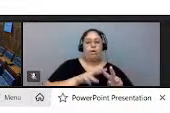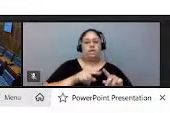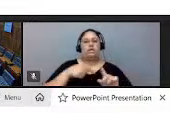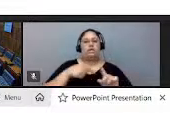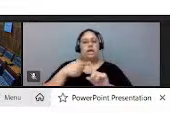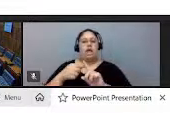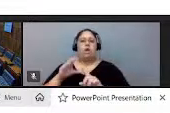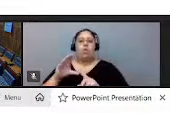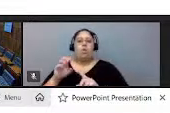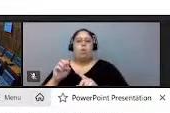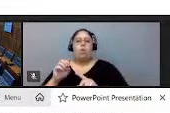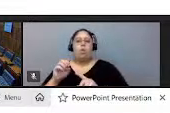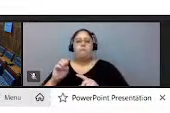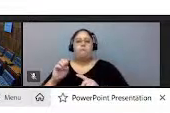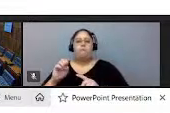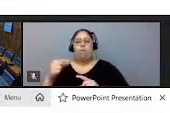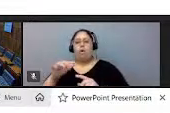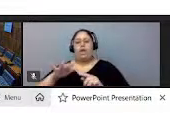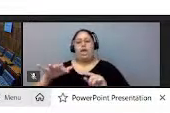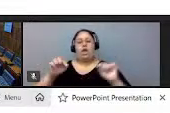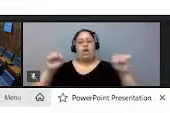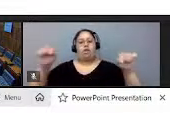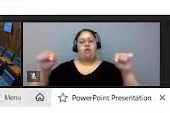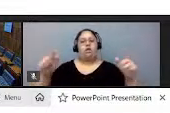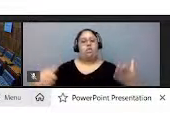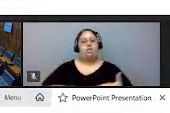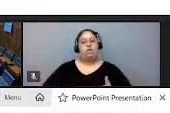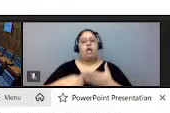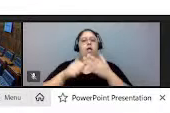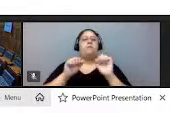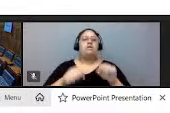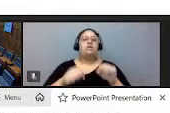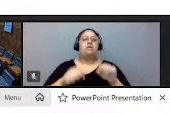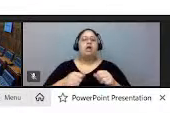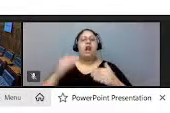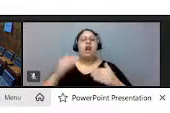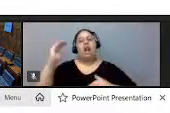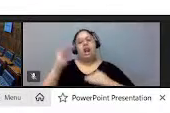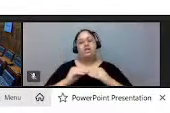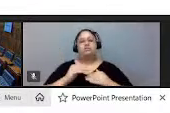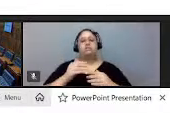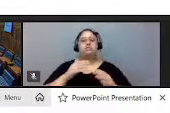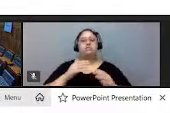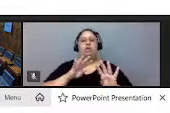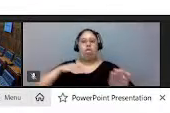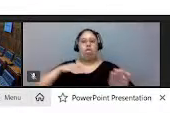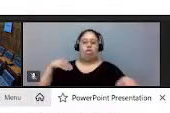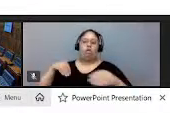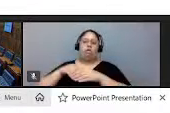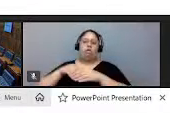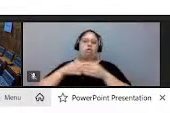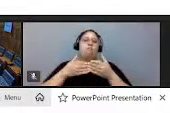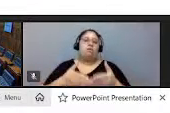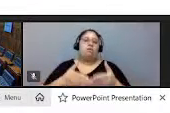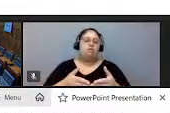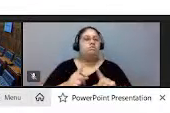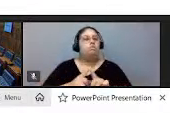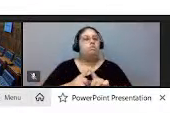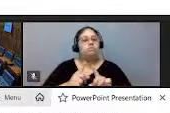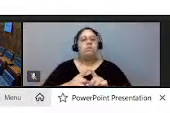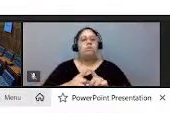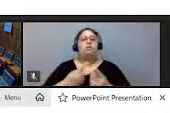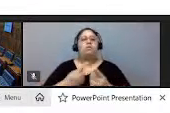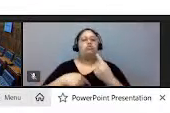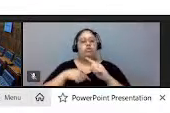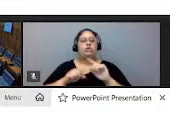area and that to see how it can Aid and address some of the port congestion issues but more so over that it will actually form